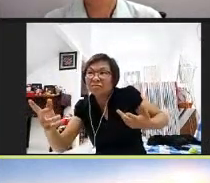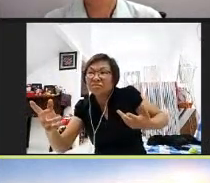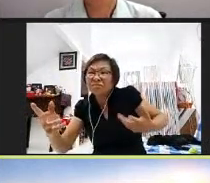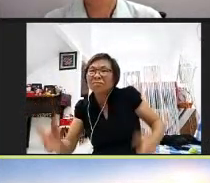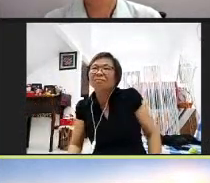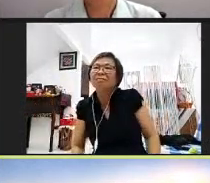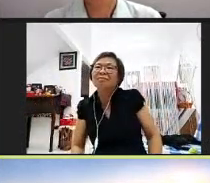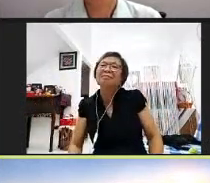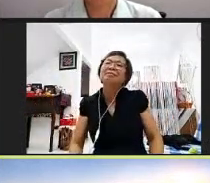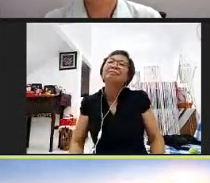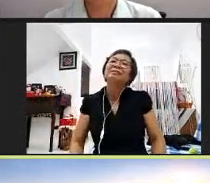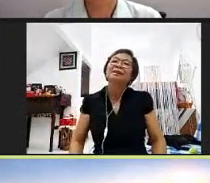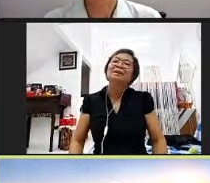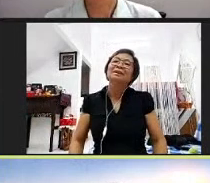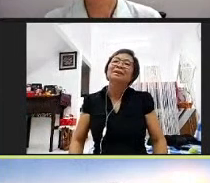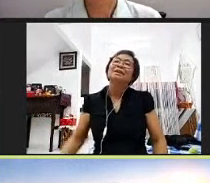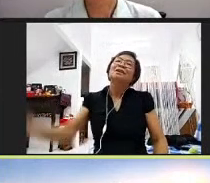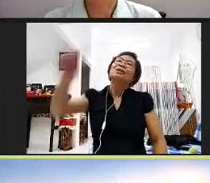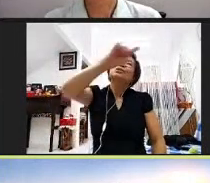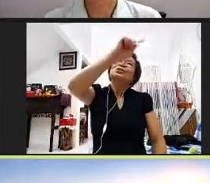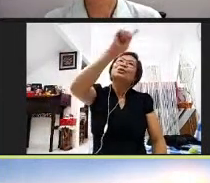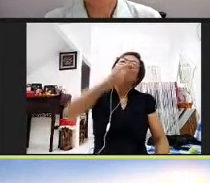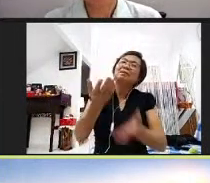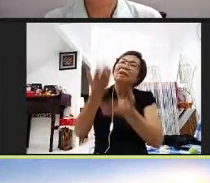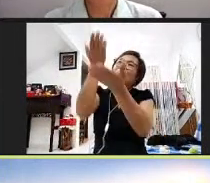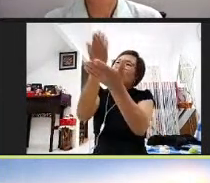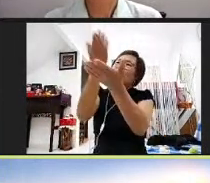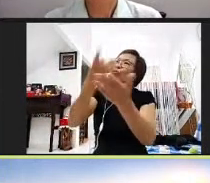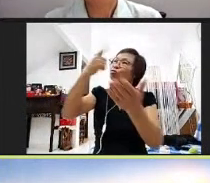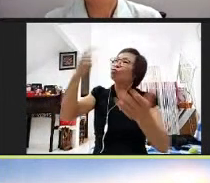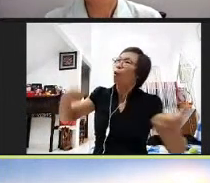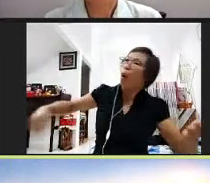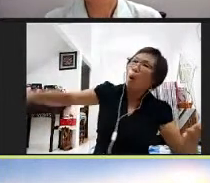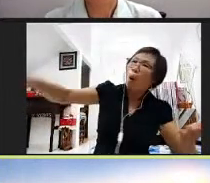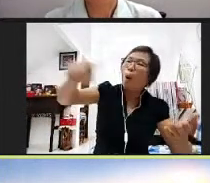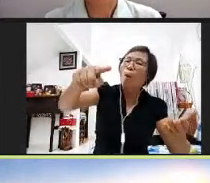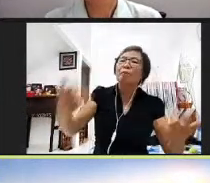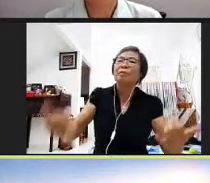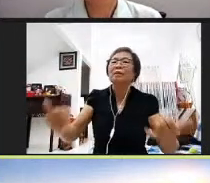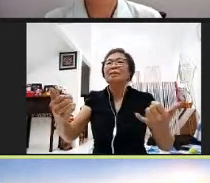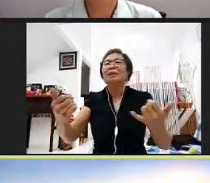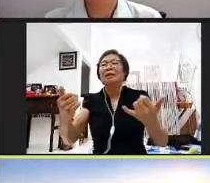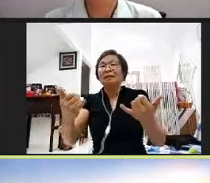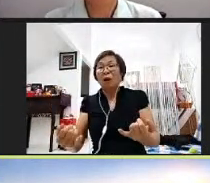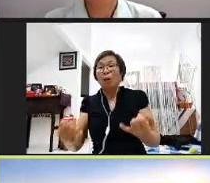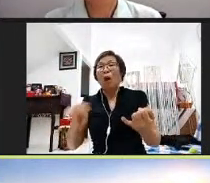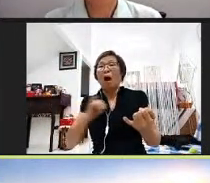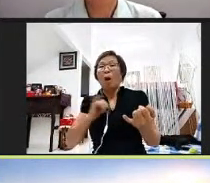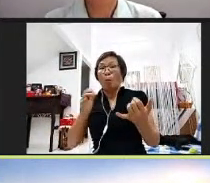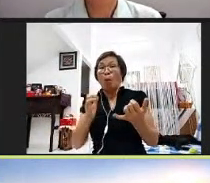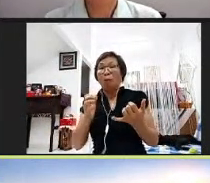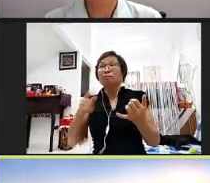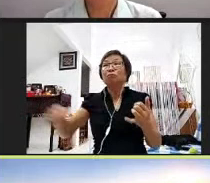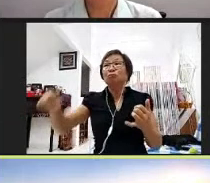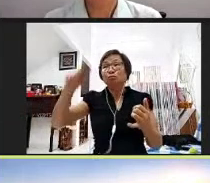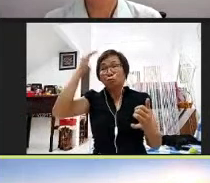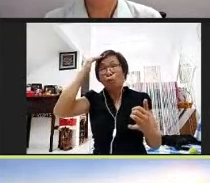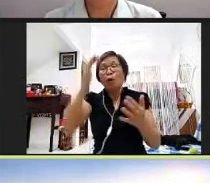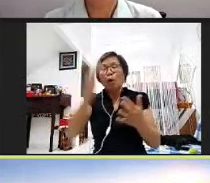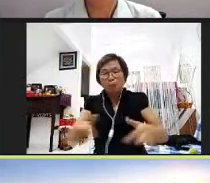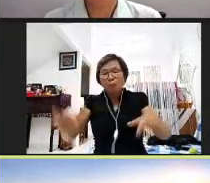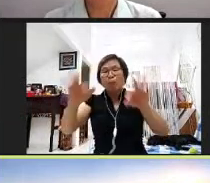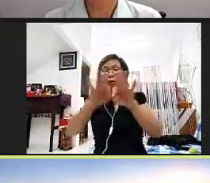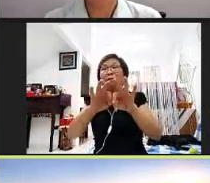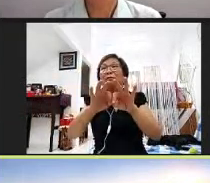So this is the question I pose forward to you. So now I want you to know how important that we